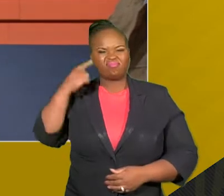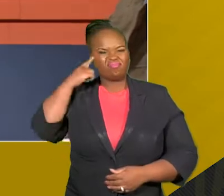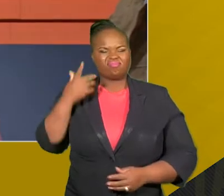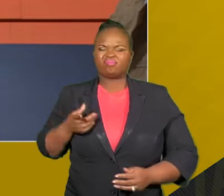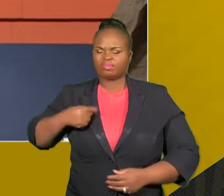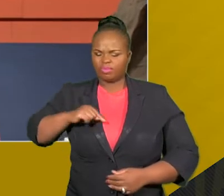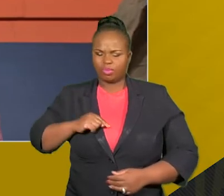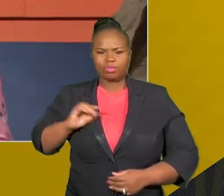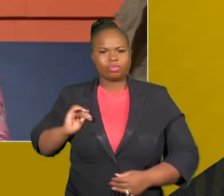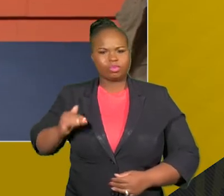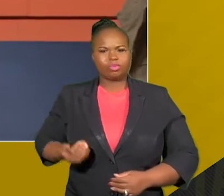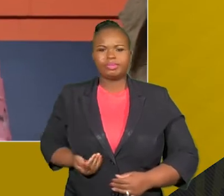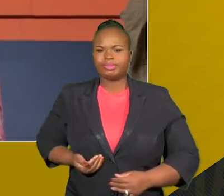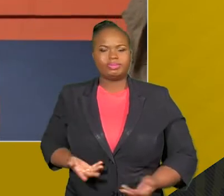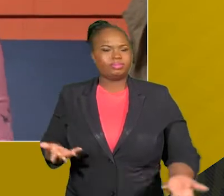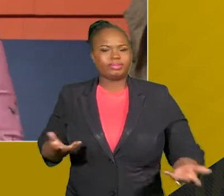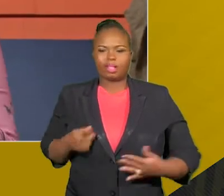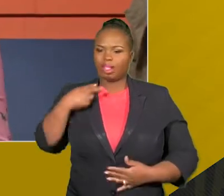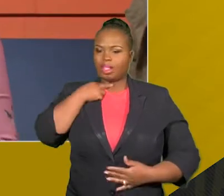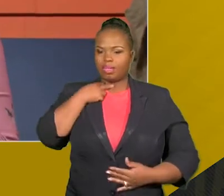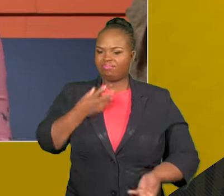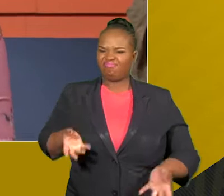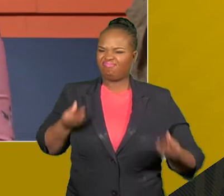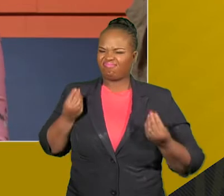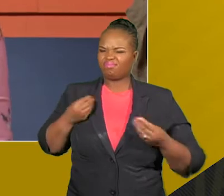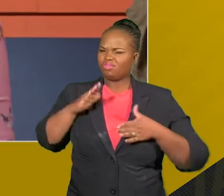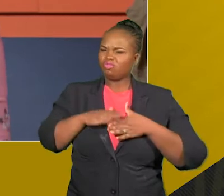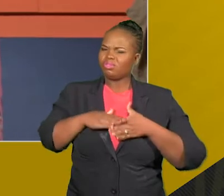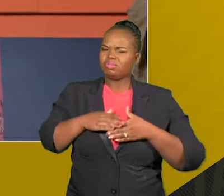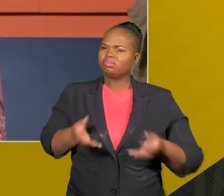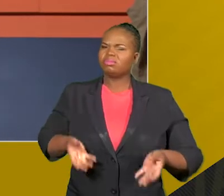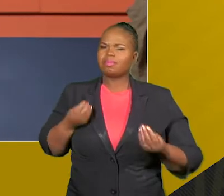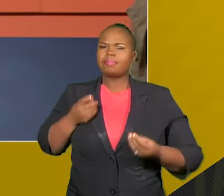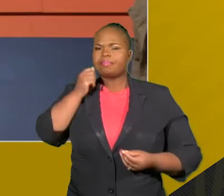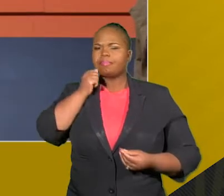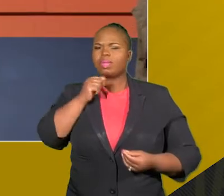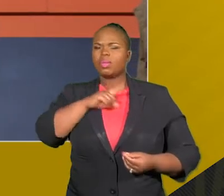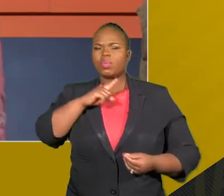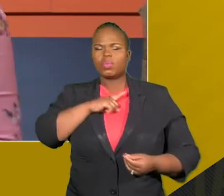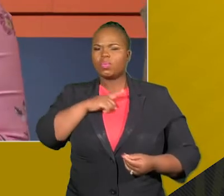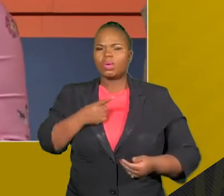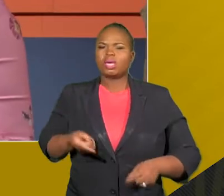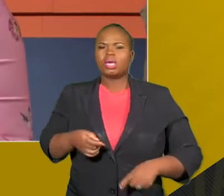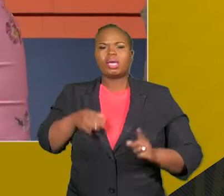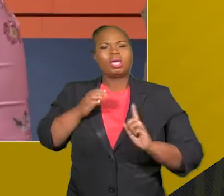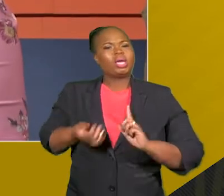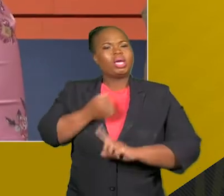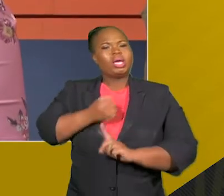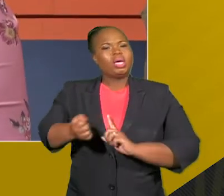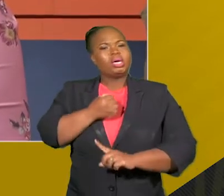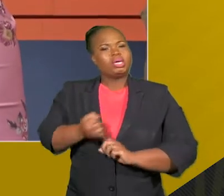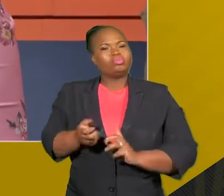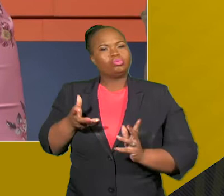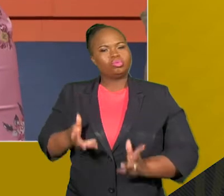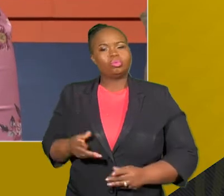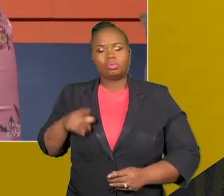us women personally, arahona go kreya gore na reason ikaya gore banna ba re te ba re makedi punching bag. And as